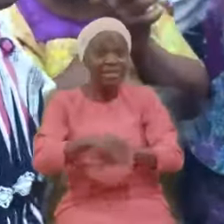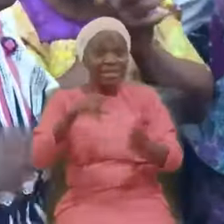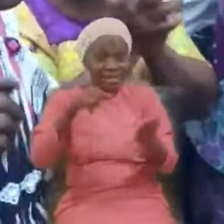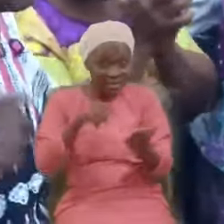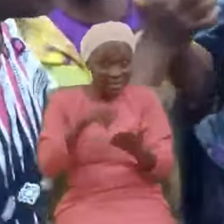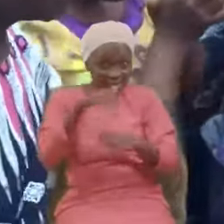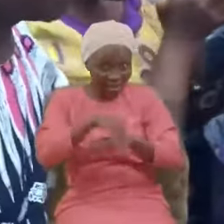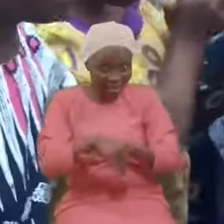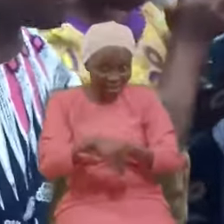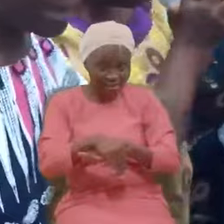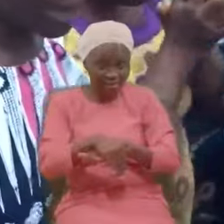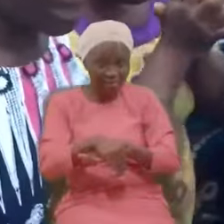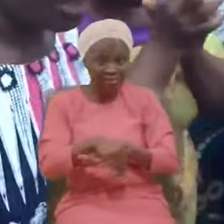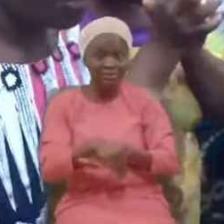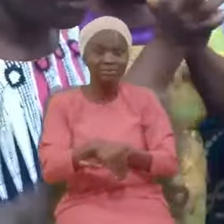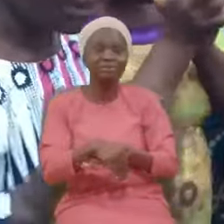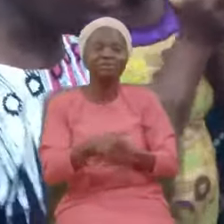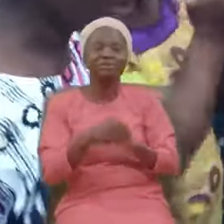Tonight.